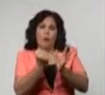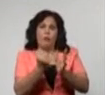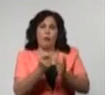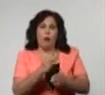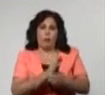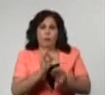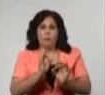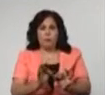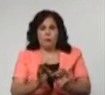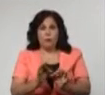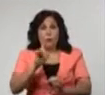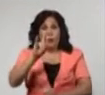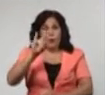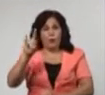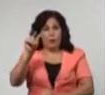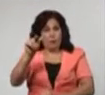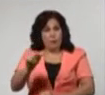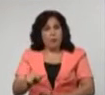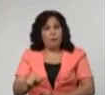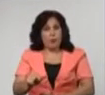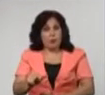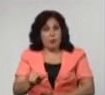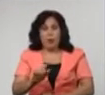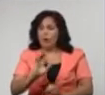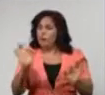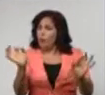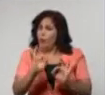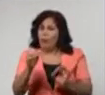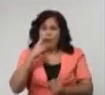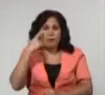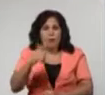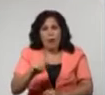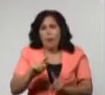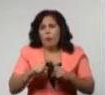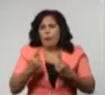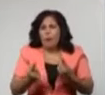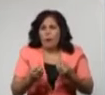151,164 samples have been studied,